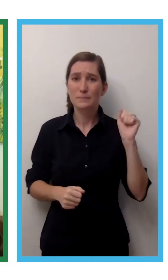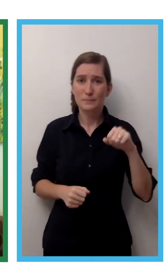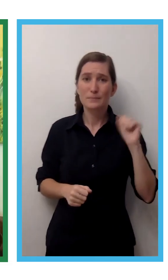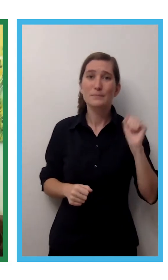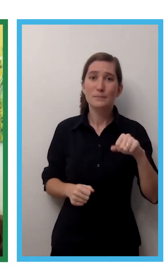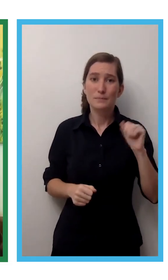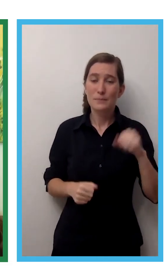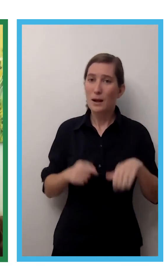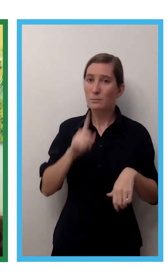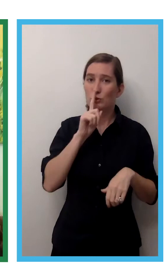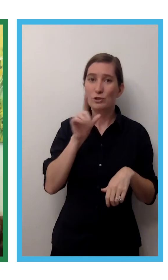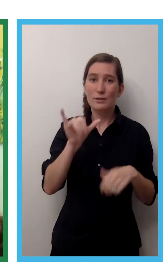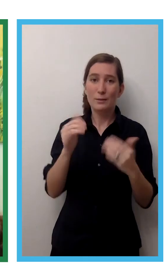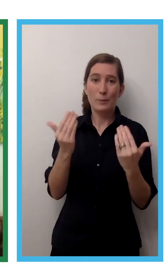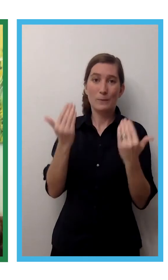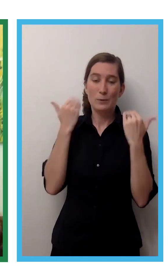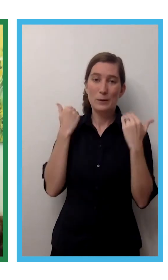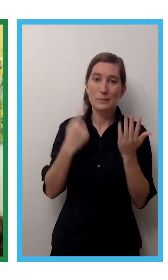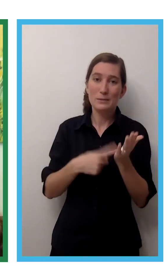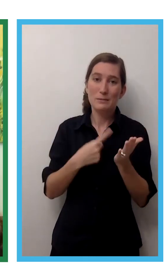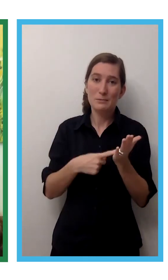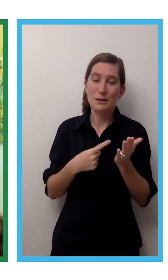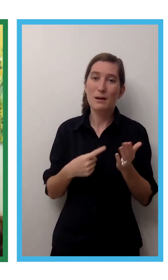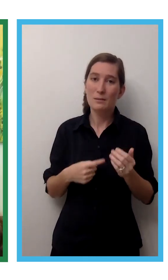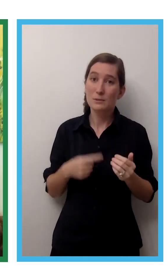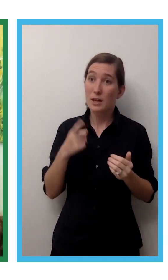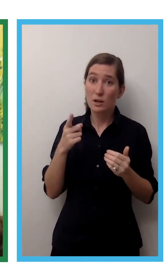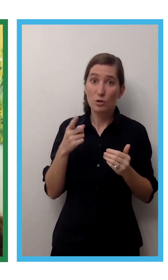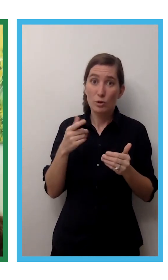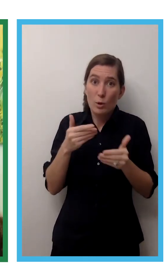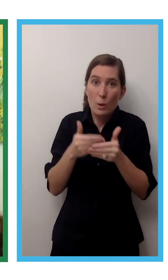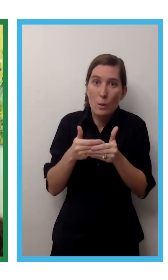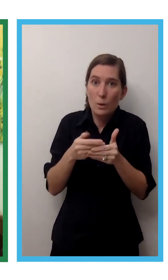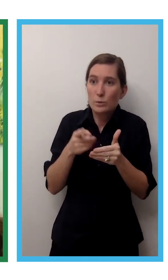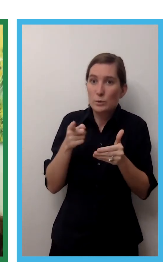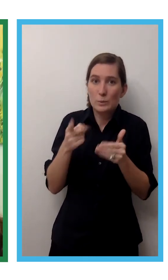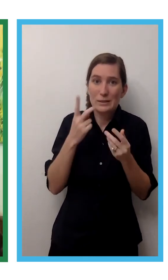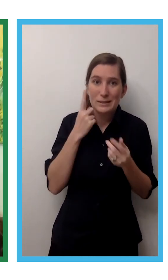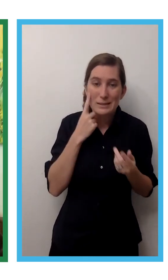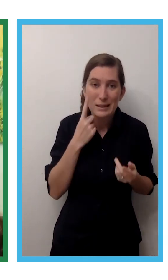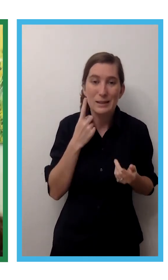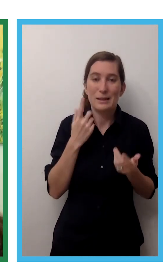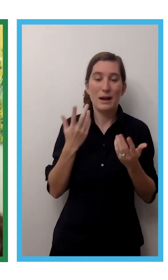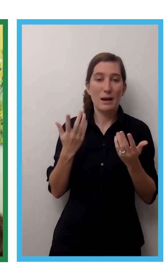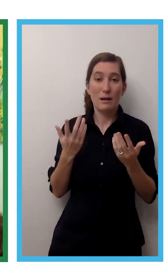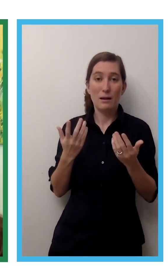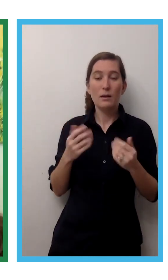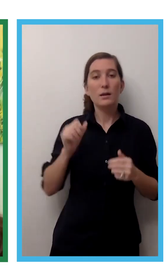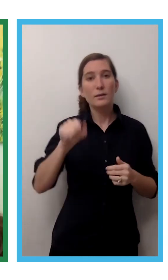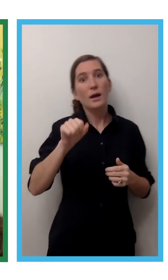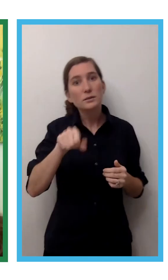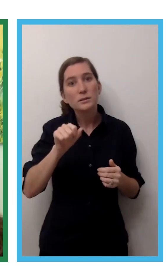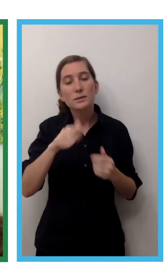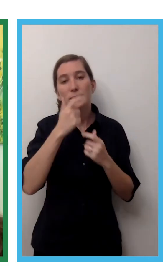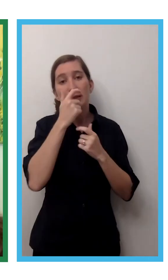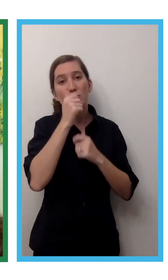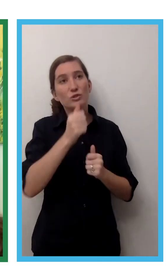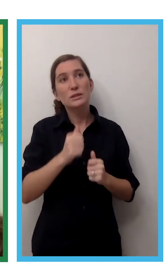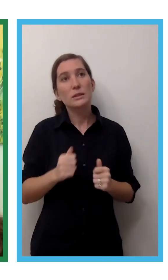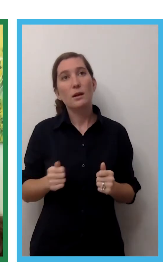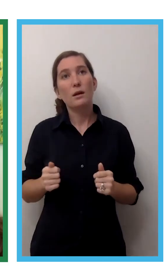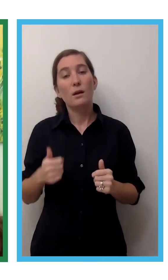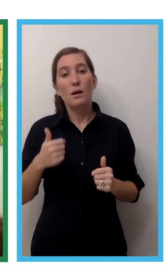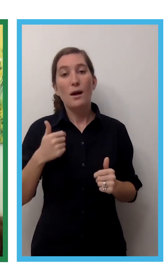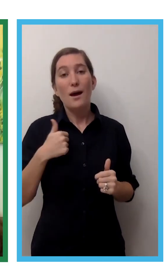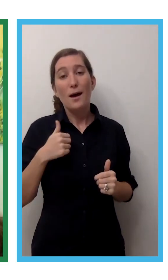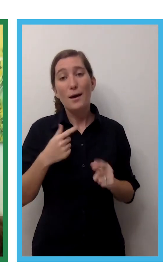that. It's interesting because, you know, I mean, I grew up, I'm from the South. I'm from in